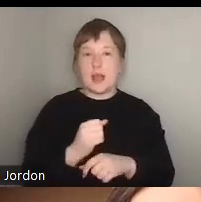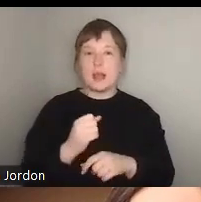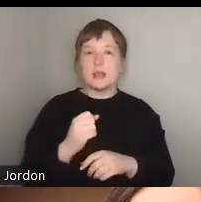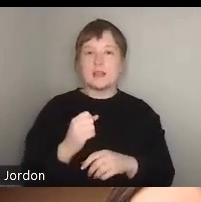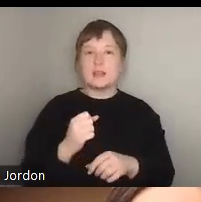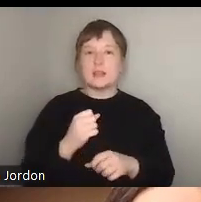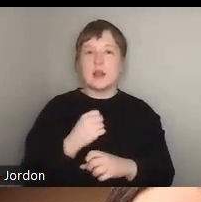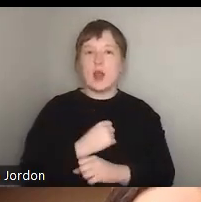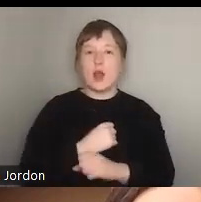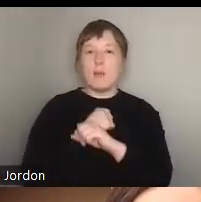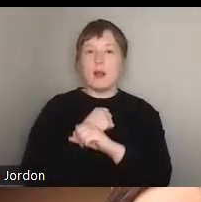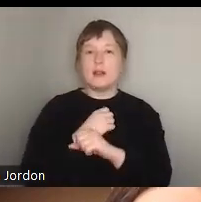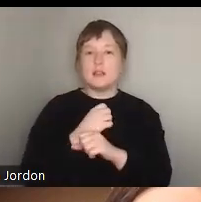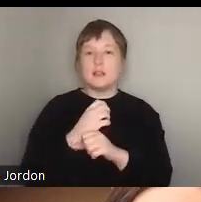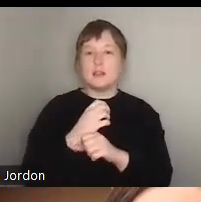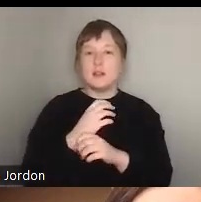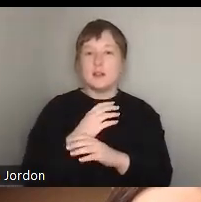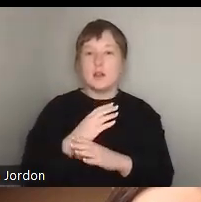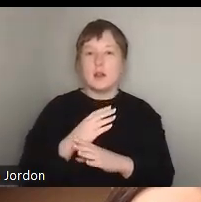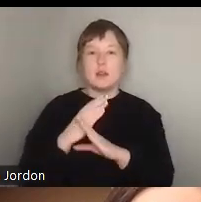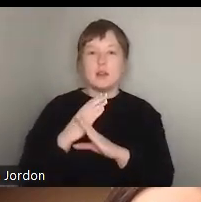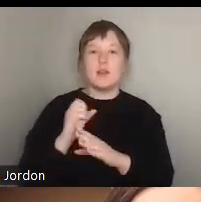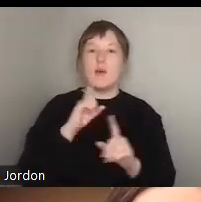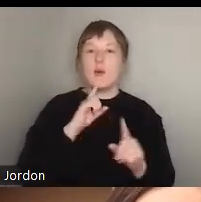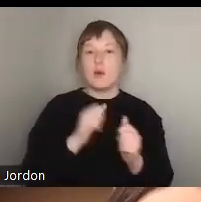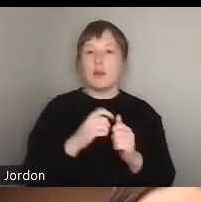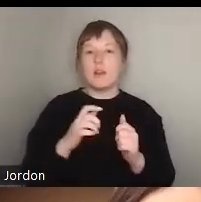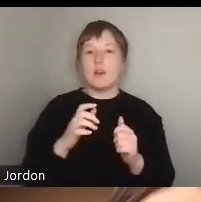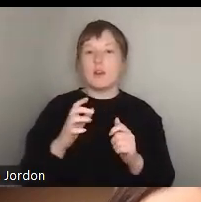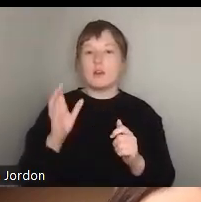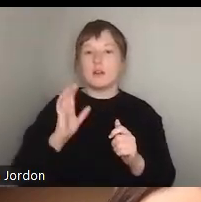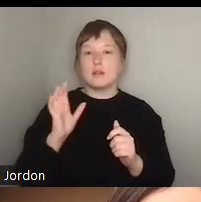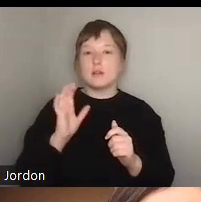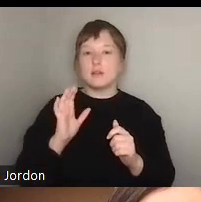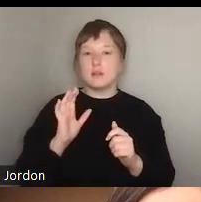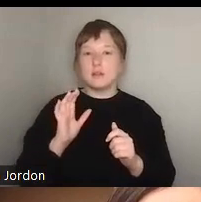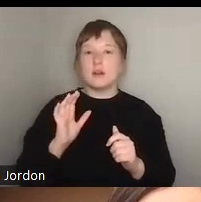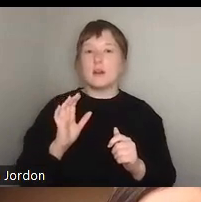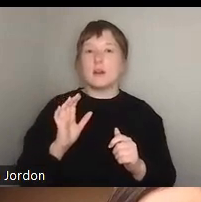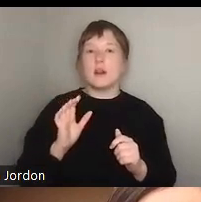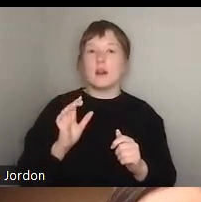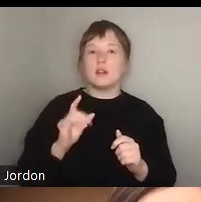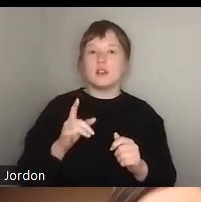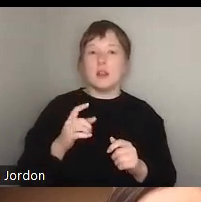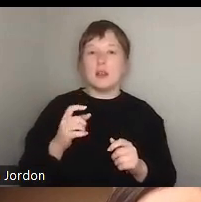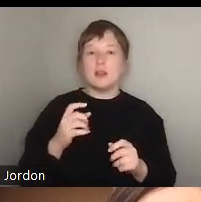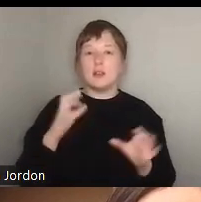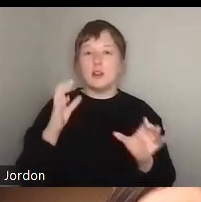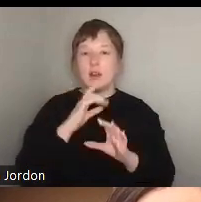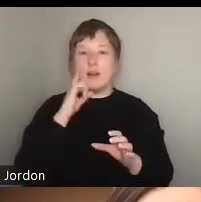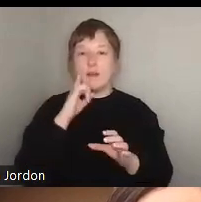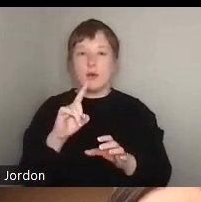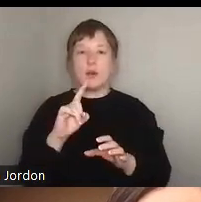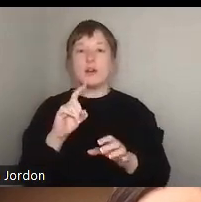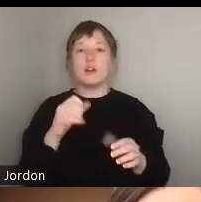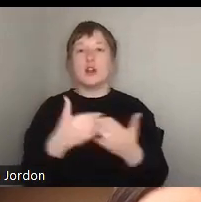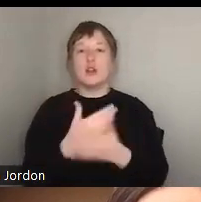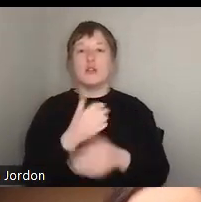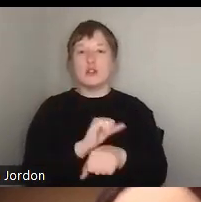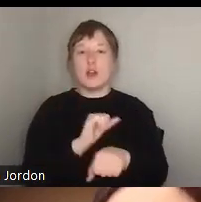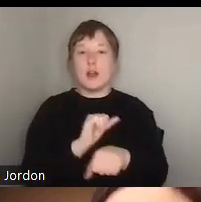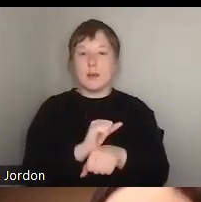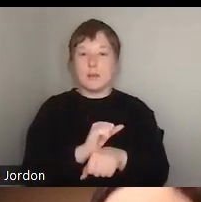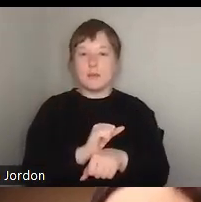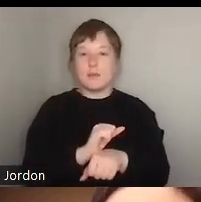She's currently looking for work as a badger/guest services in a public job. Will this harm her chances of finding work?